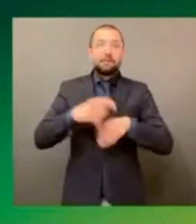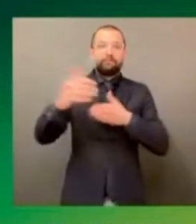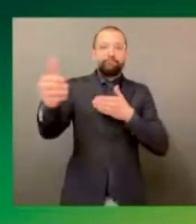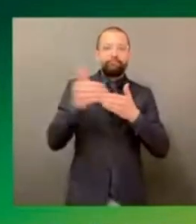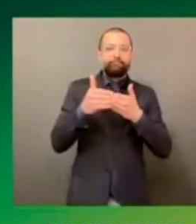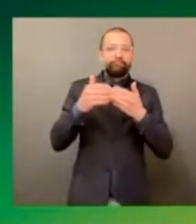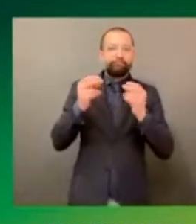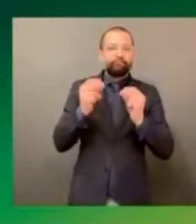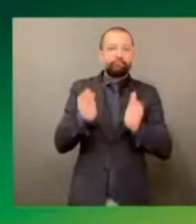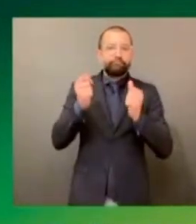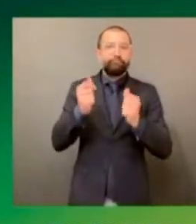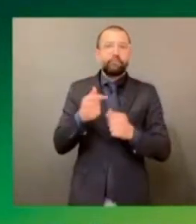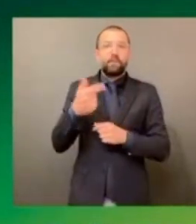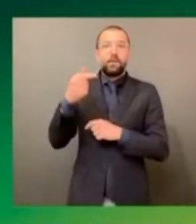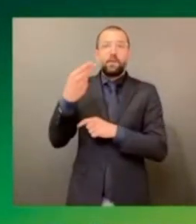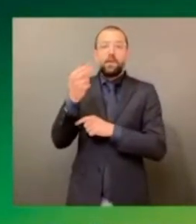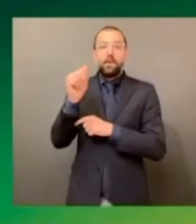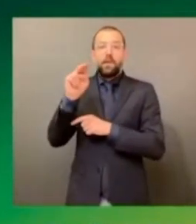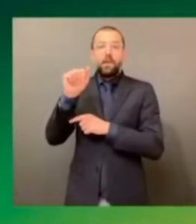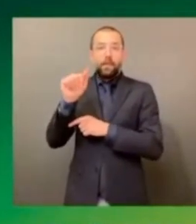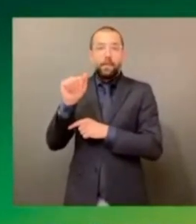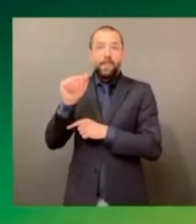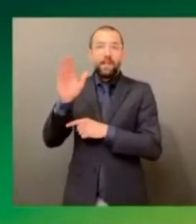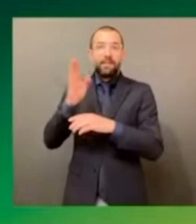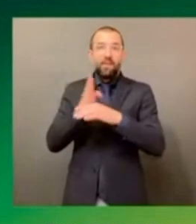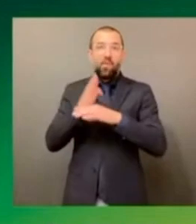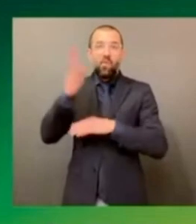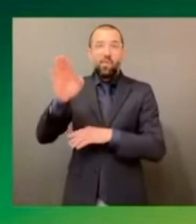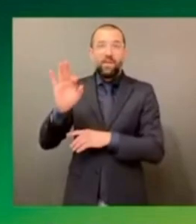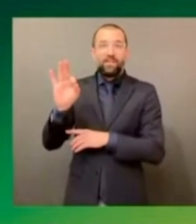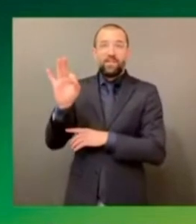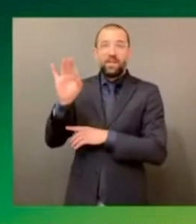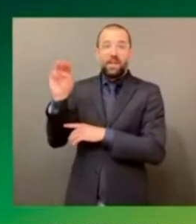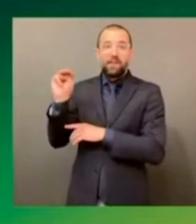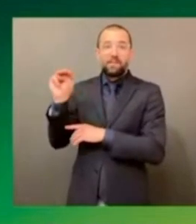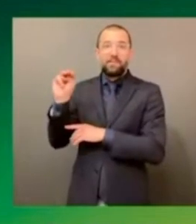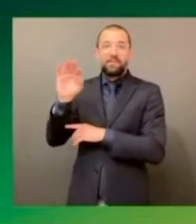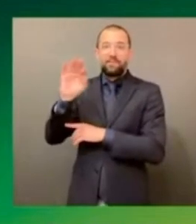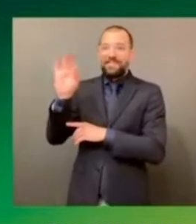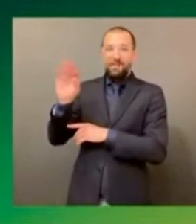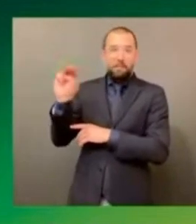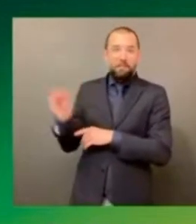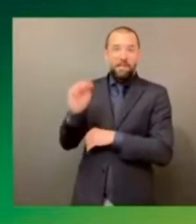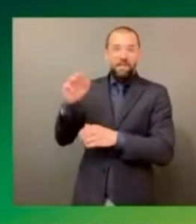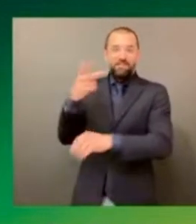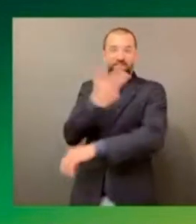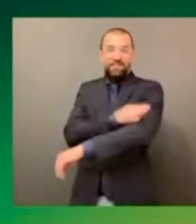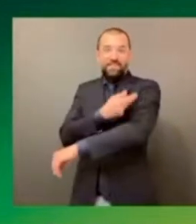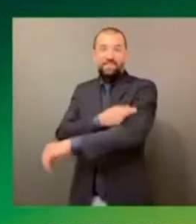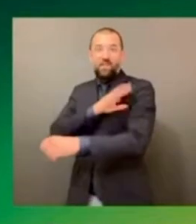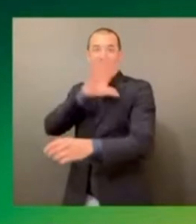delivered more than 9 million vaccines, including those for COVID-19.